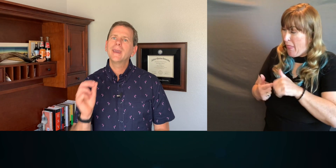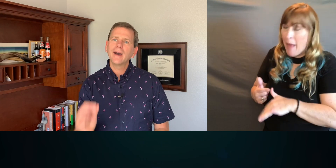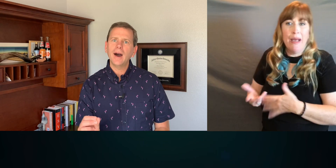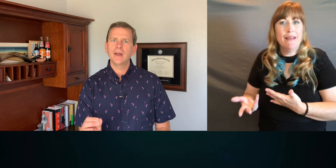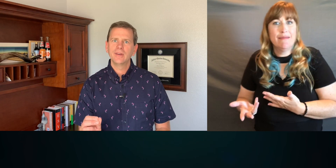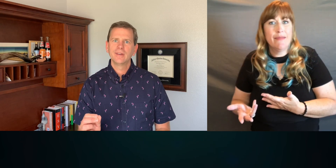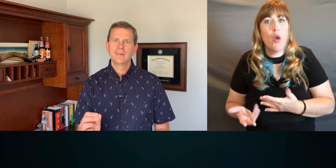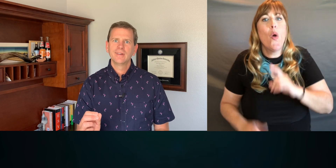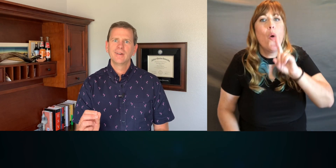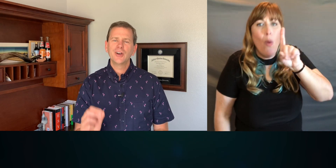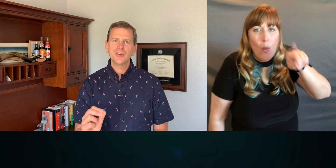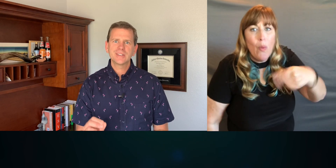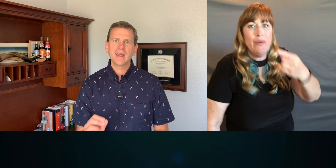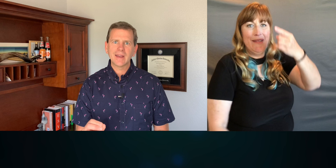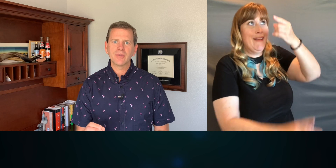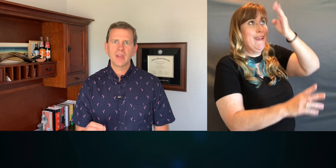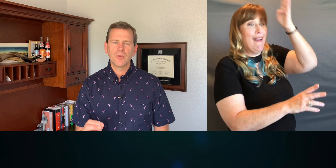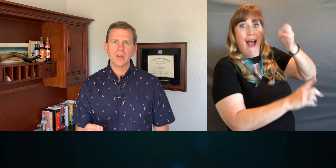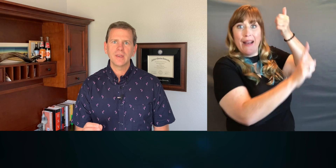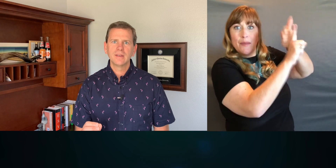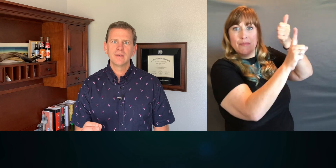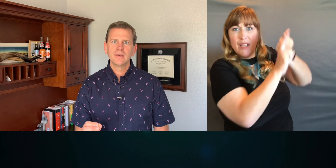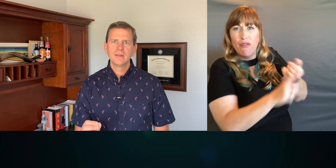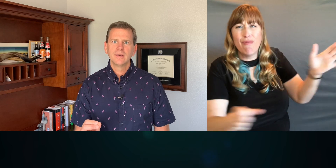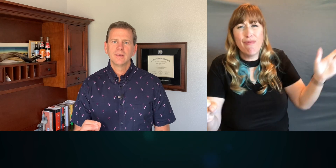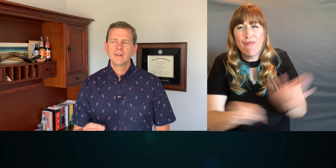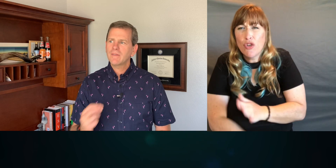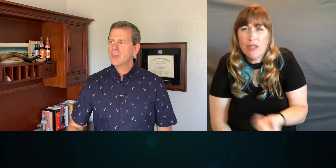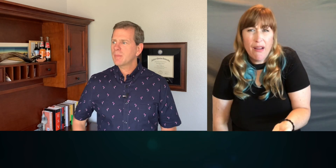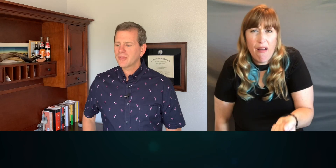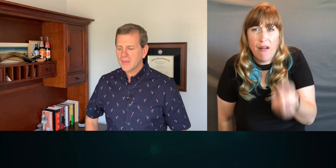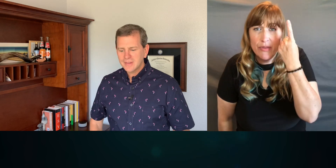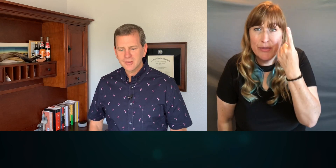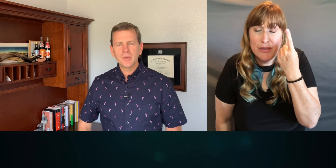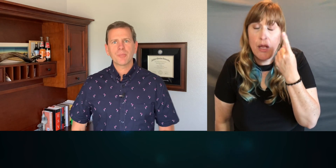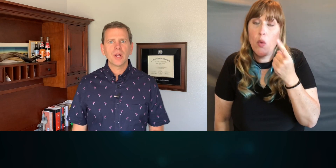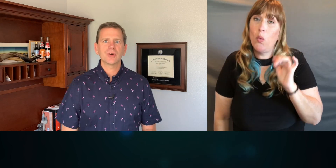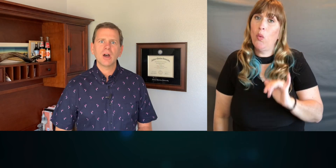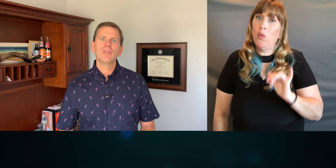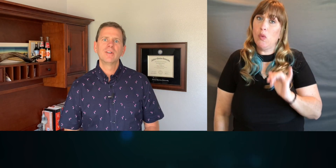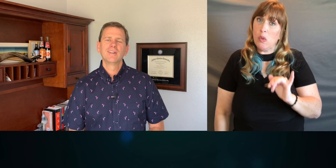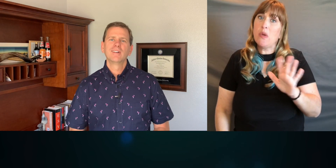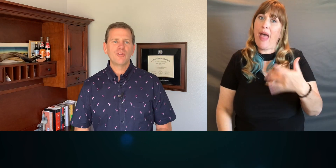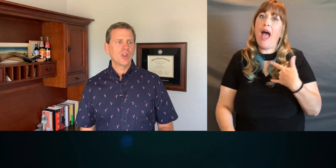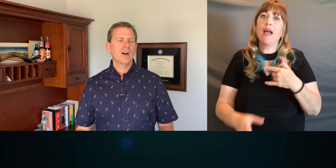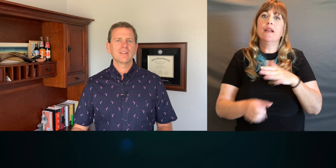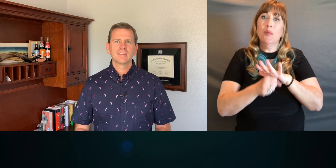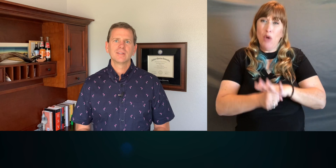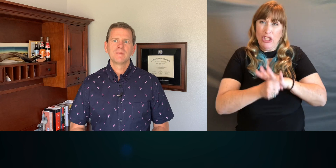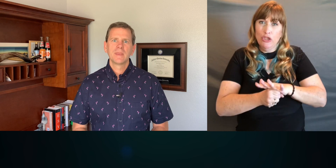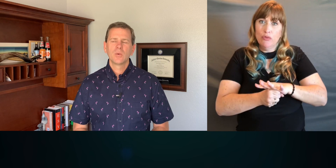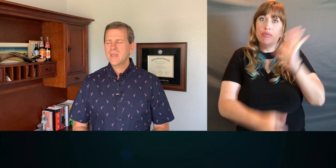only God understands everything fully. Now, if you think about that, that takes a little bit of the pressure off of all of